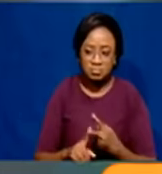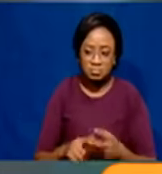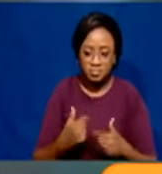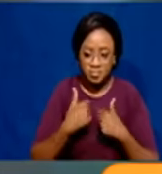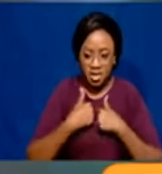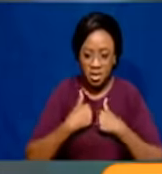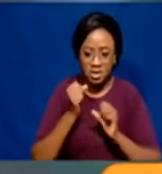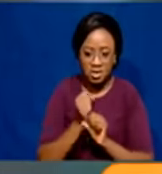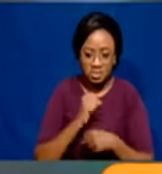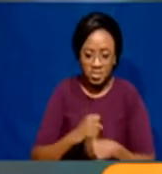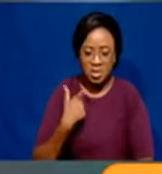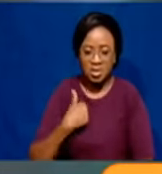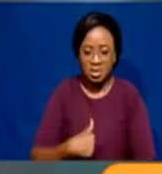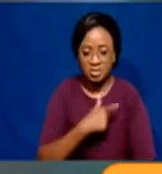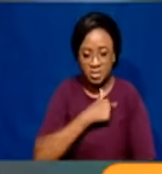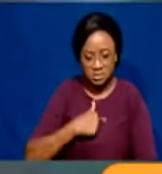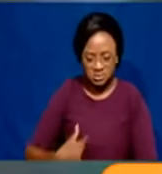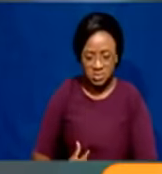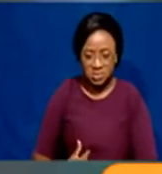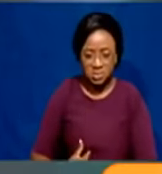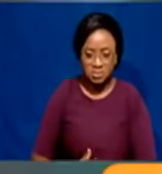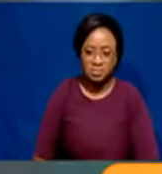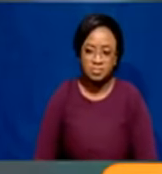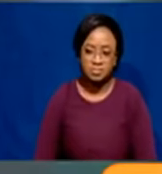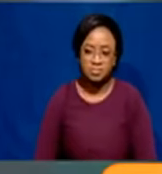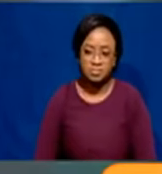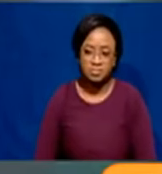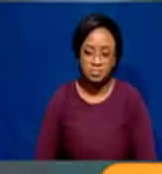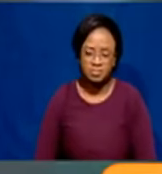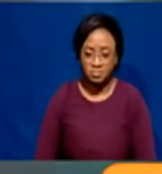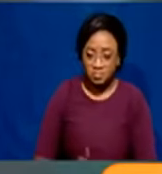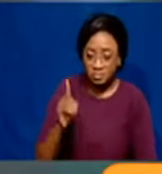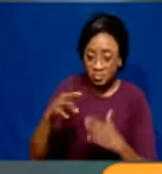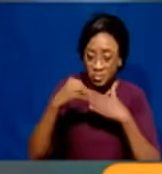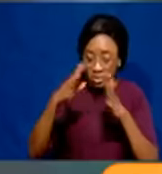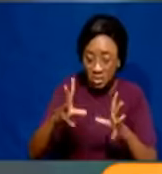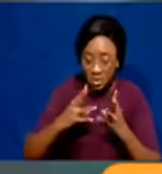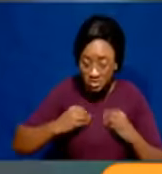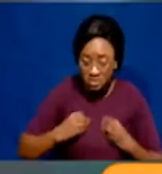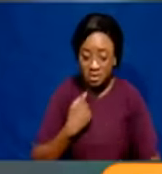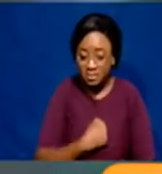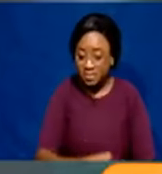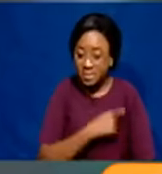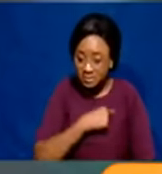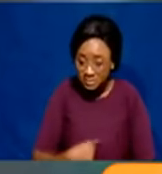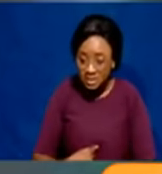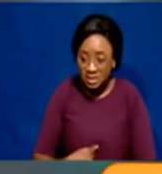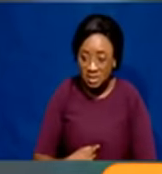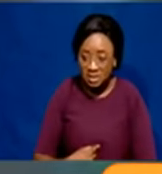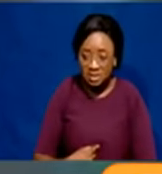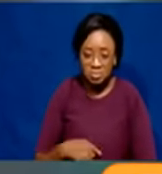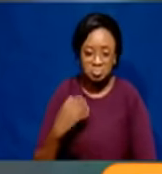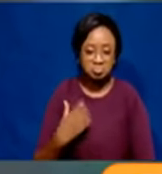"I made a mistake," she says. A leader taking responsibility. And she goes on